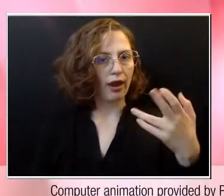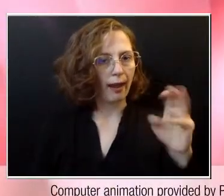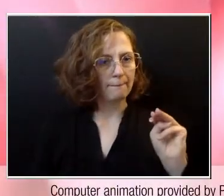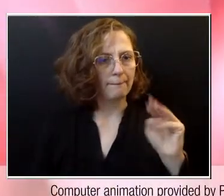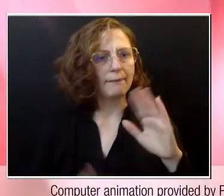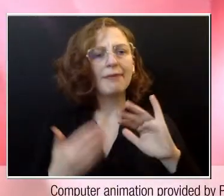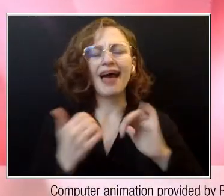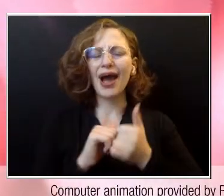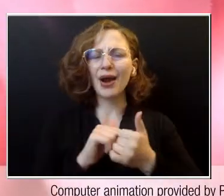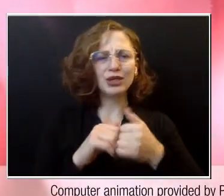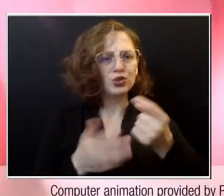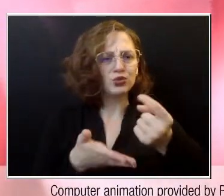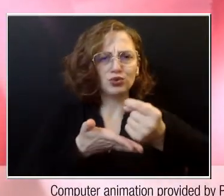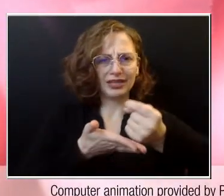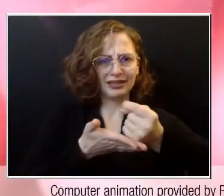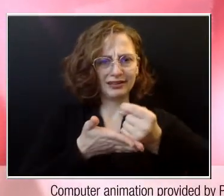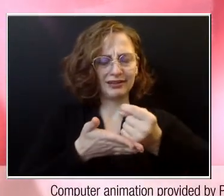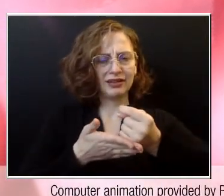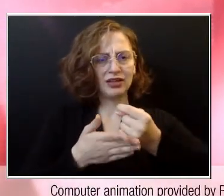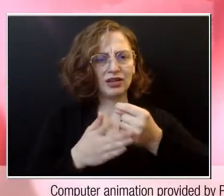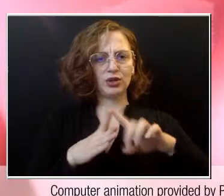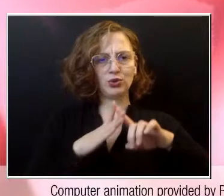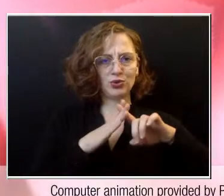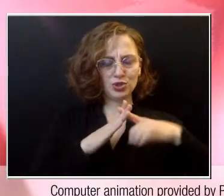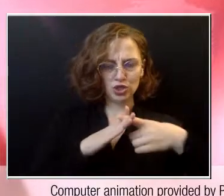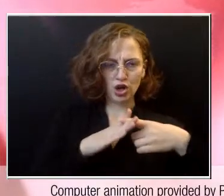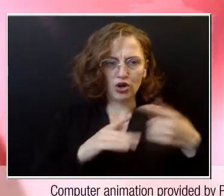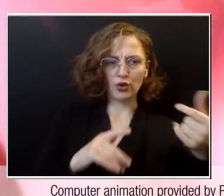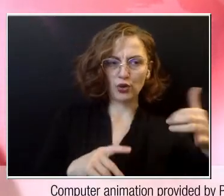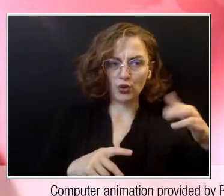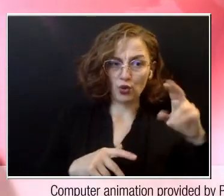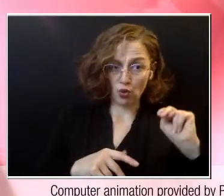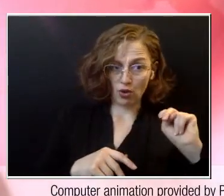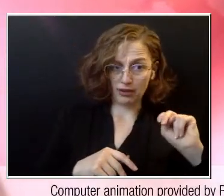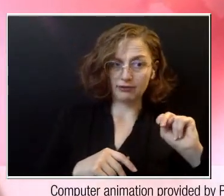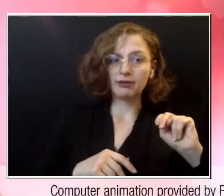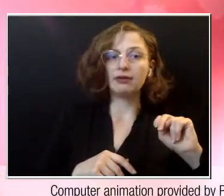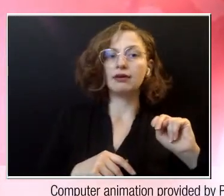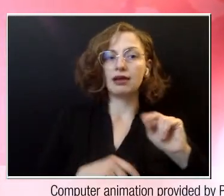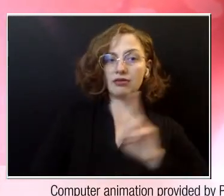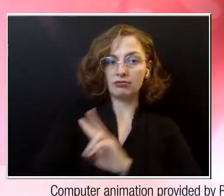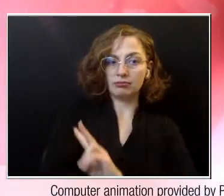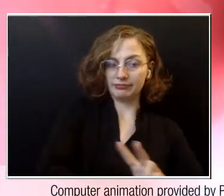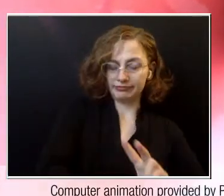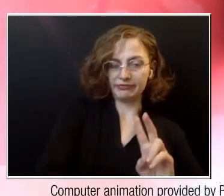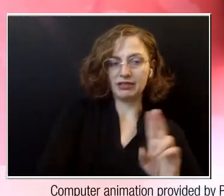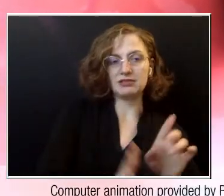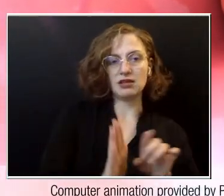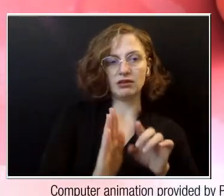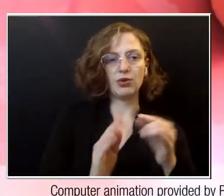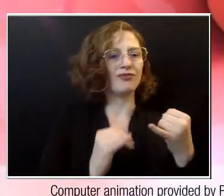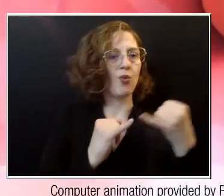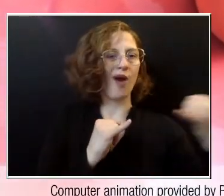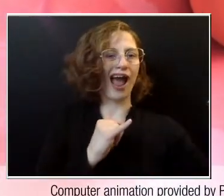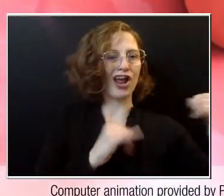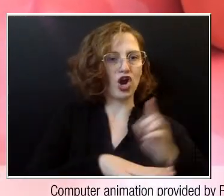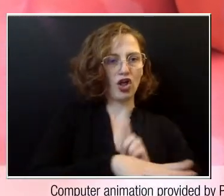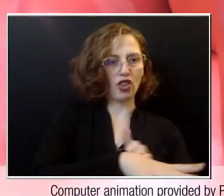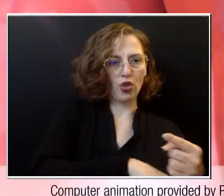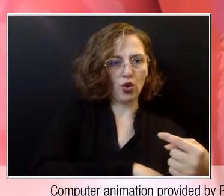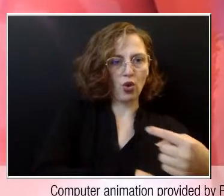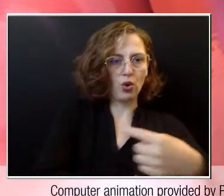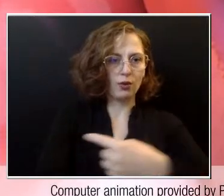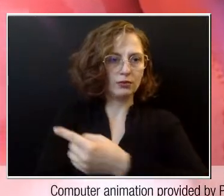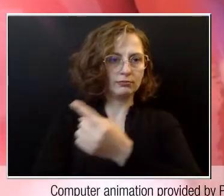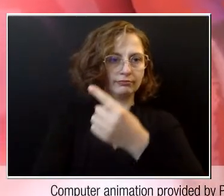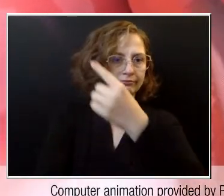blood vessel all the way to the brain. The common treatment is blood thinners, but we'll talk more about that. But explain what's going on here.